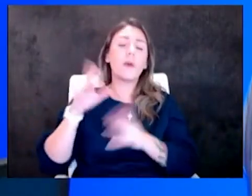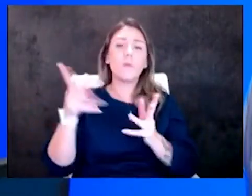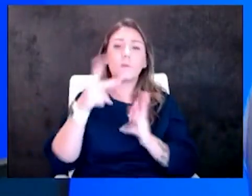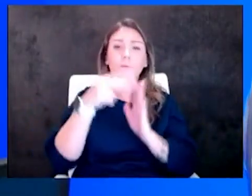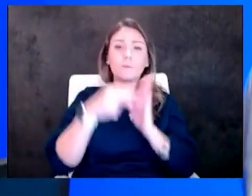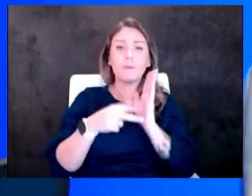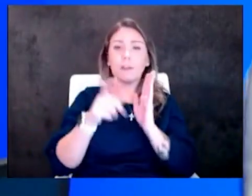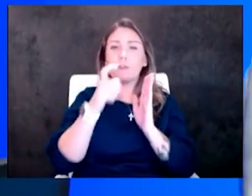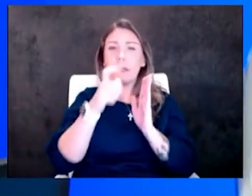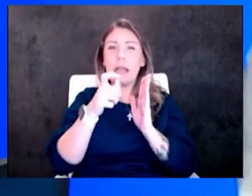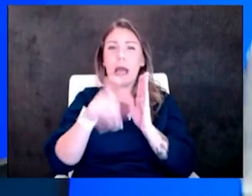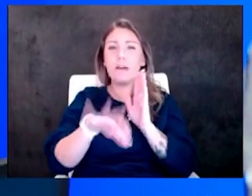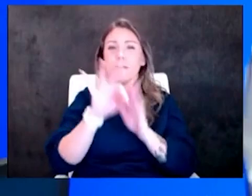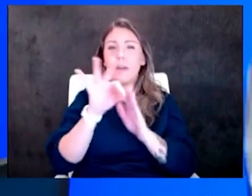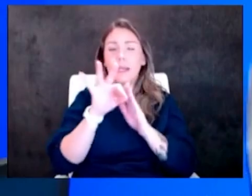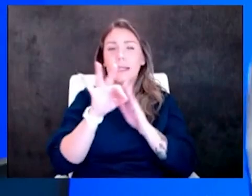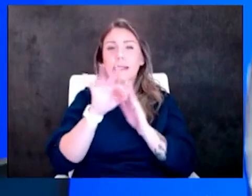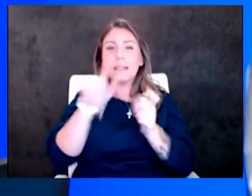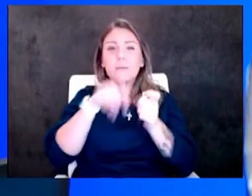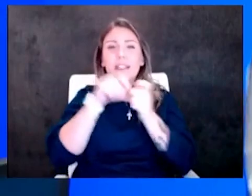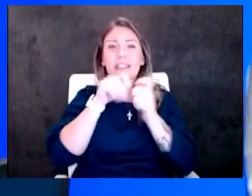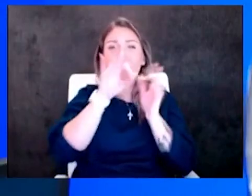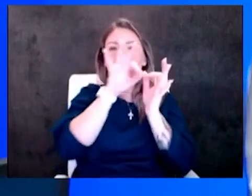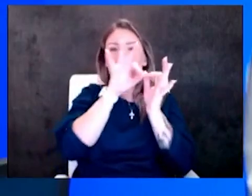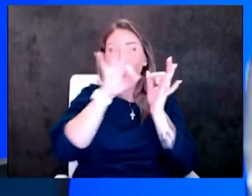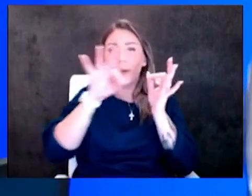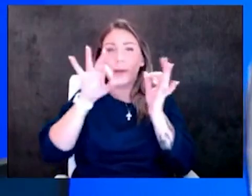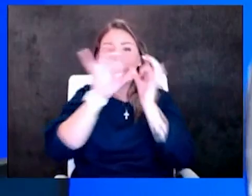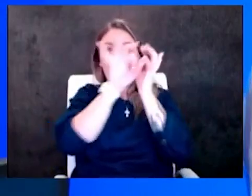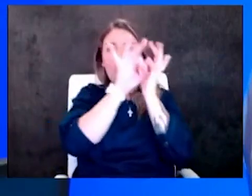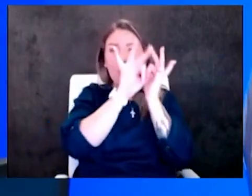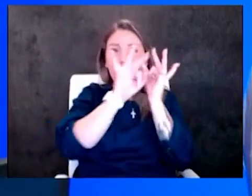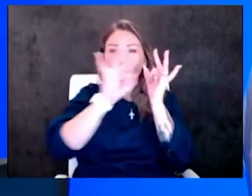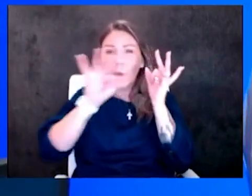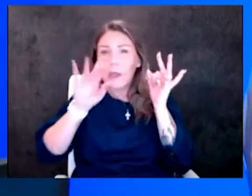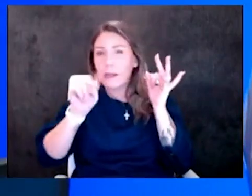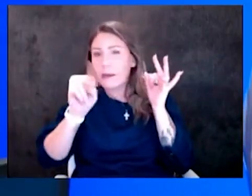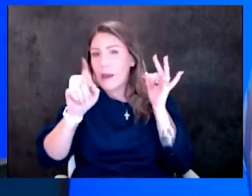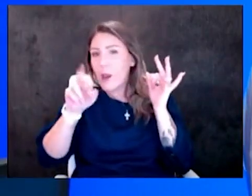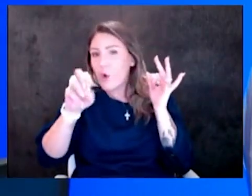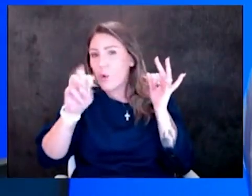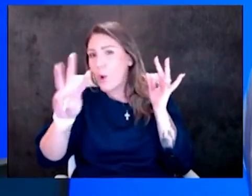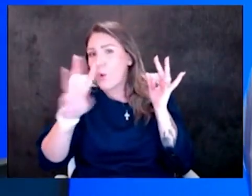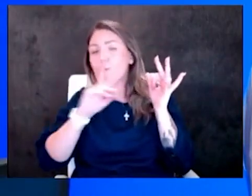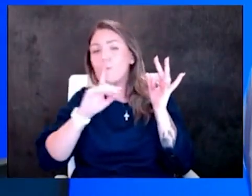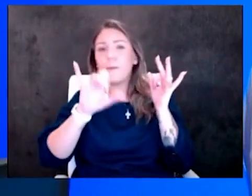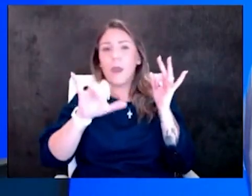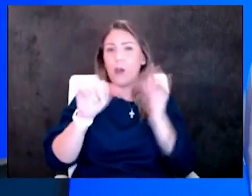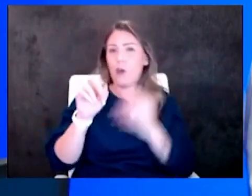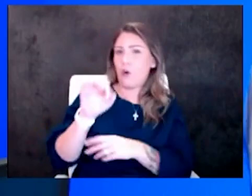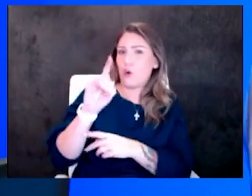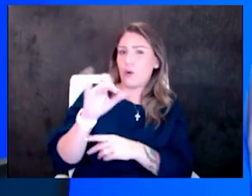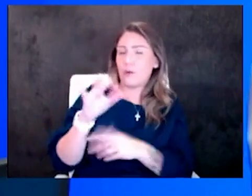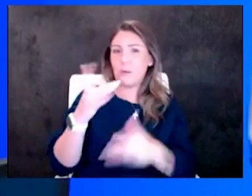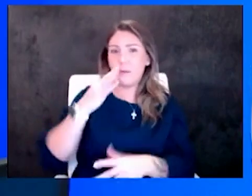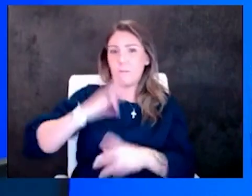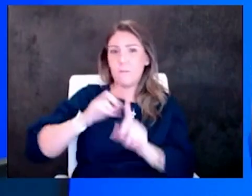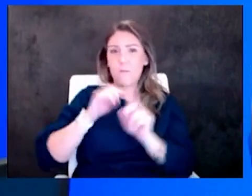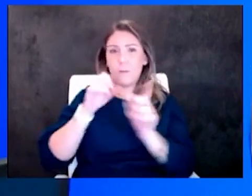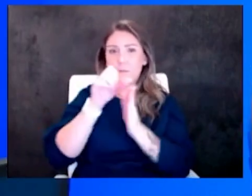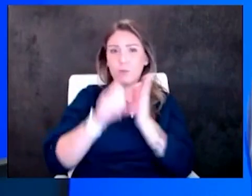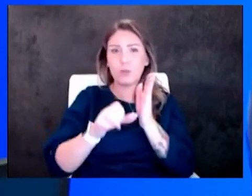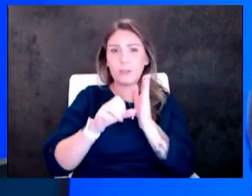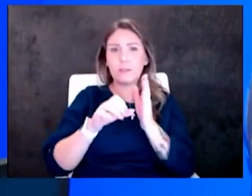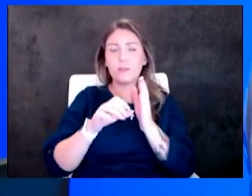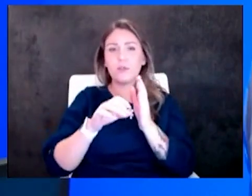is an important finding. If you have narrowing of the carotid artery, it may be that you would benefit from a procedure to